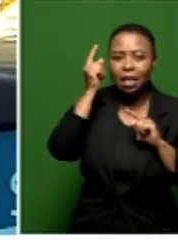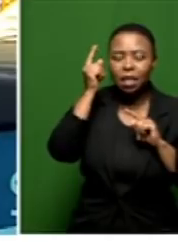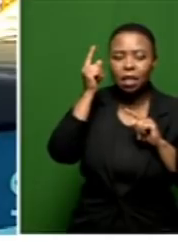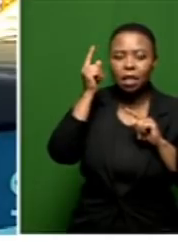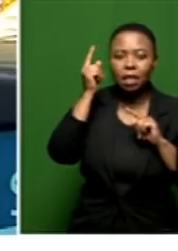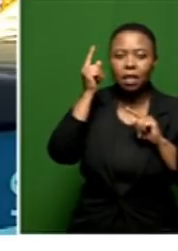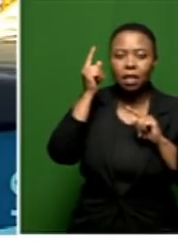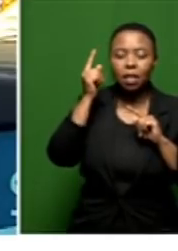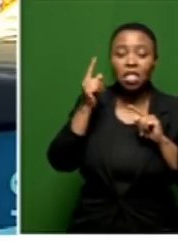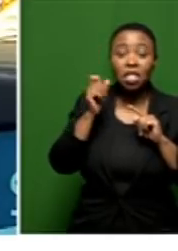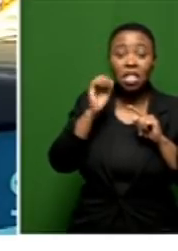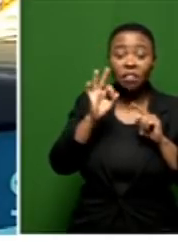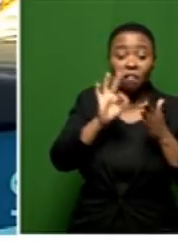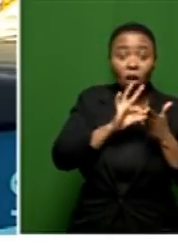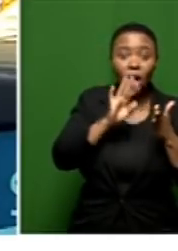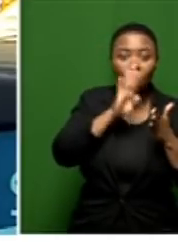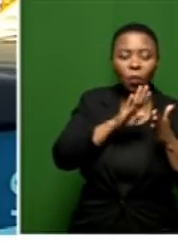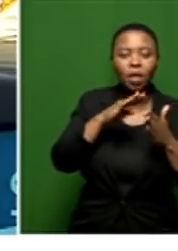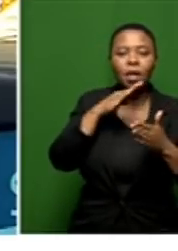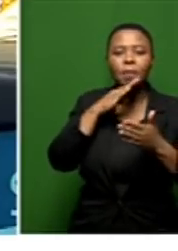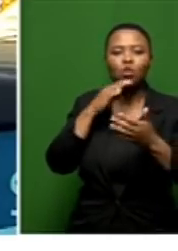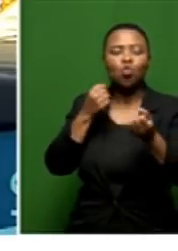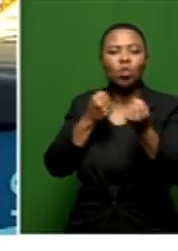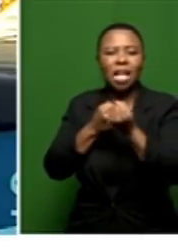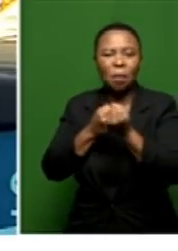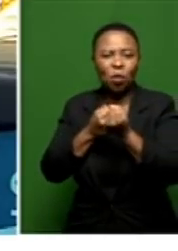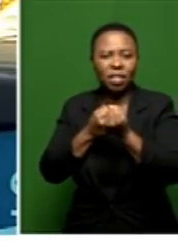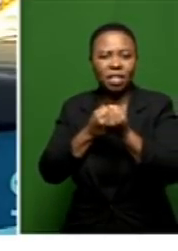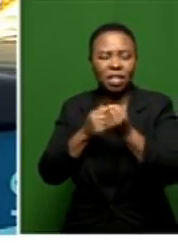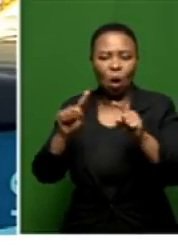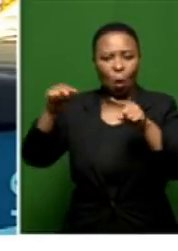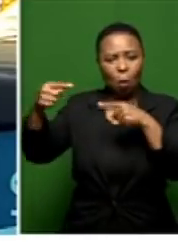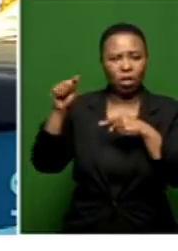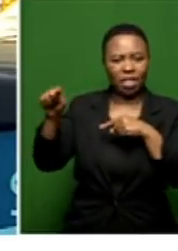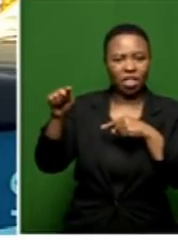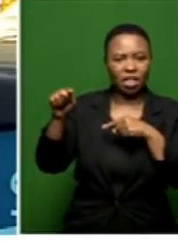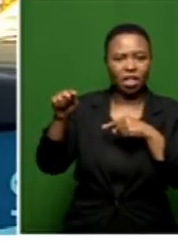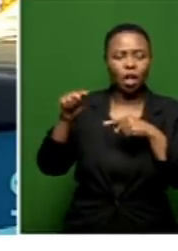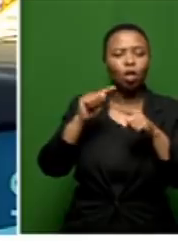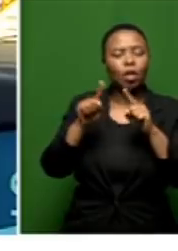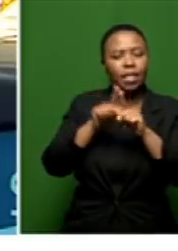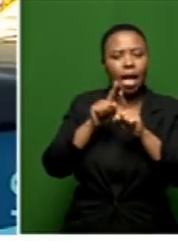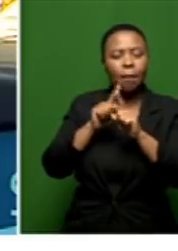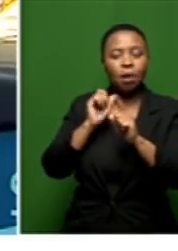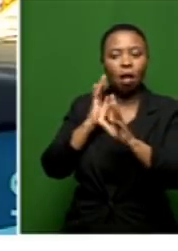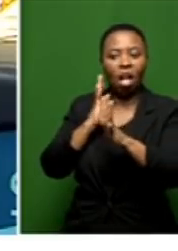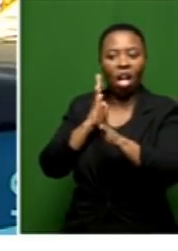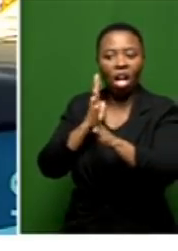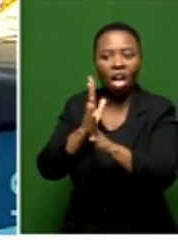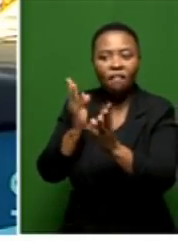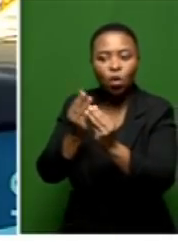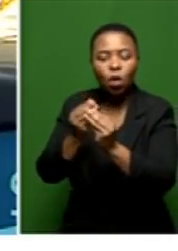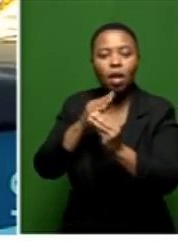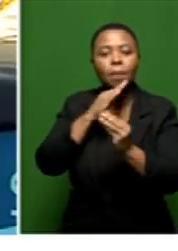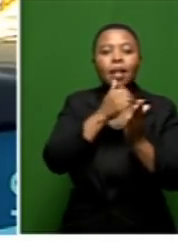vote for the opposition. That was the old idea in rural areas, that if there's low turnout, it'll help the ANC.